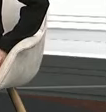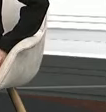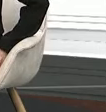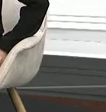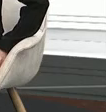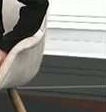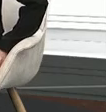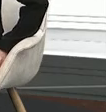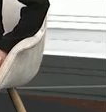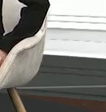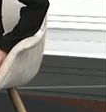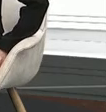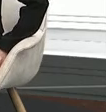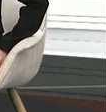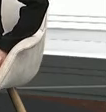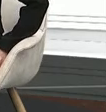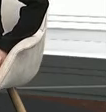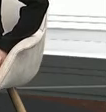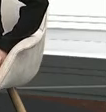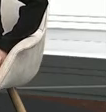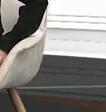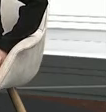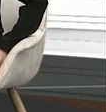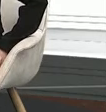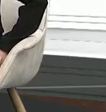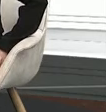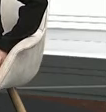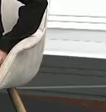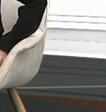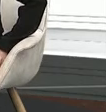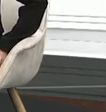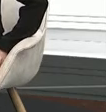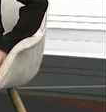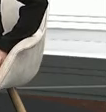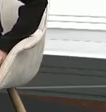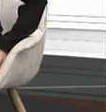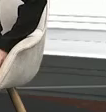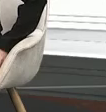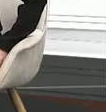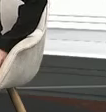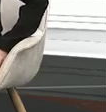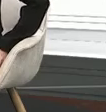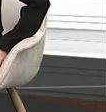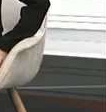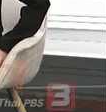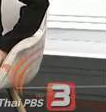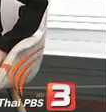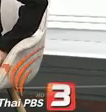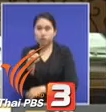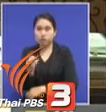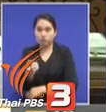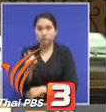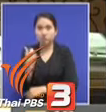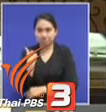right now the Parliament President Mr. Chuan Lik Pai is announcing the details which is going to happen tonight. So let's take a